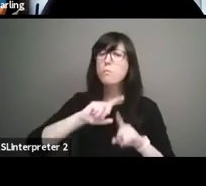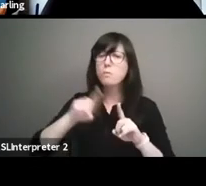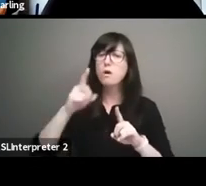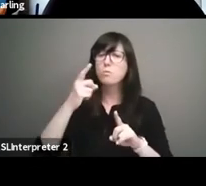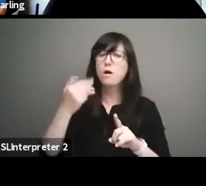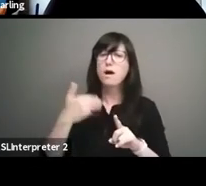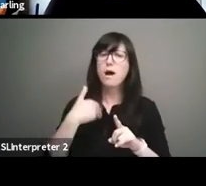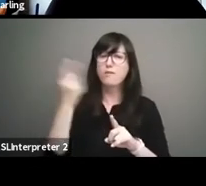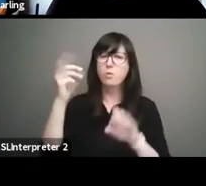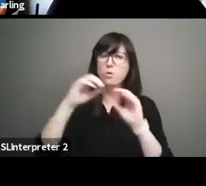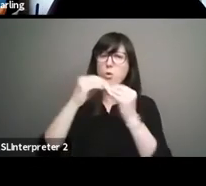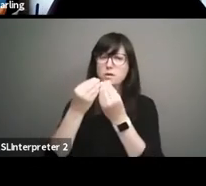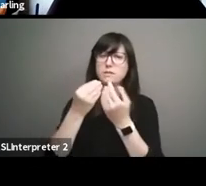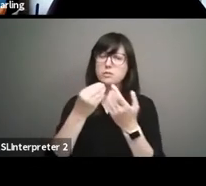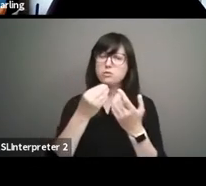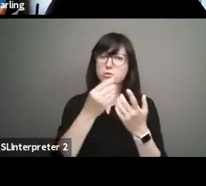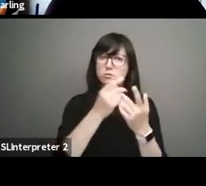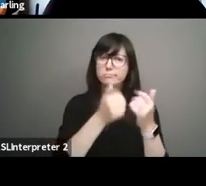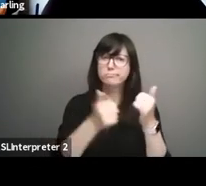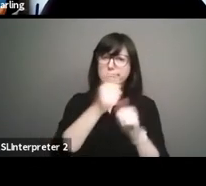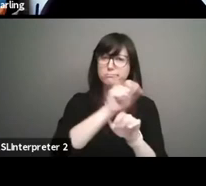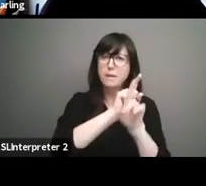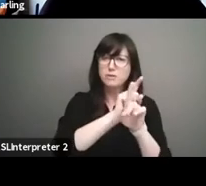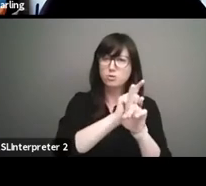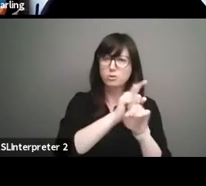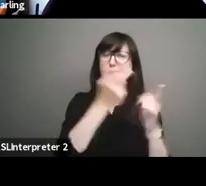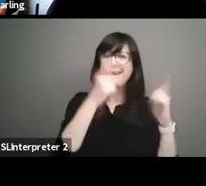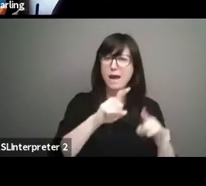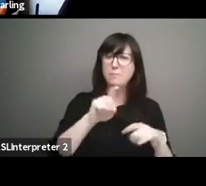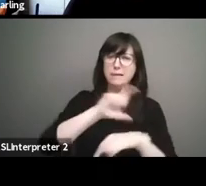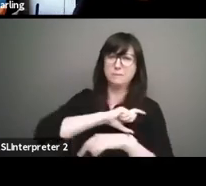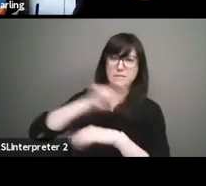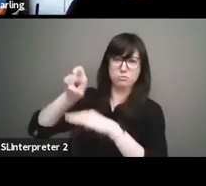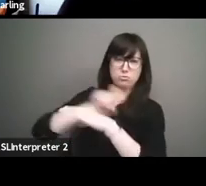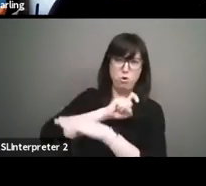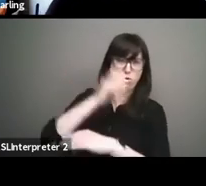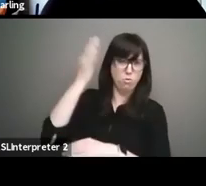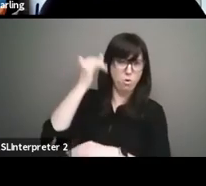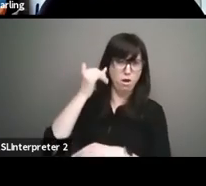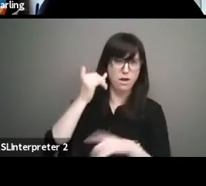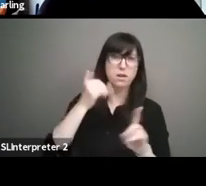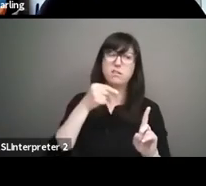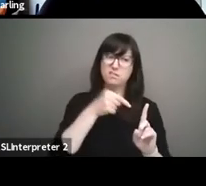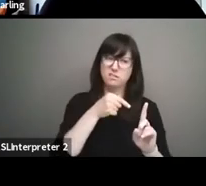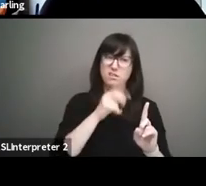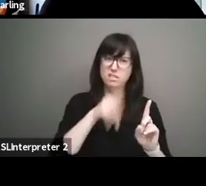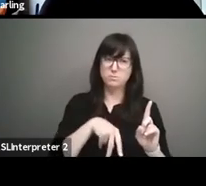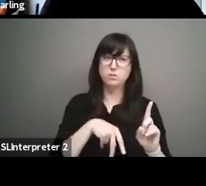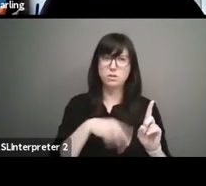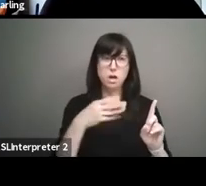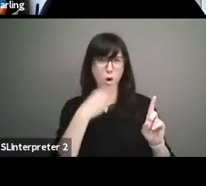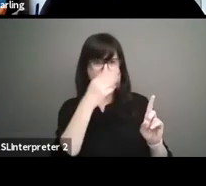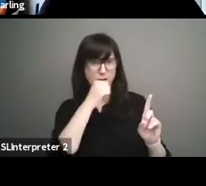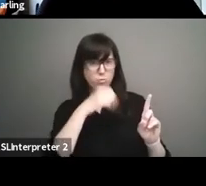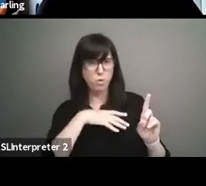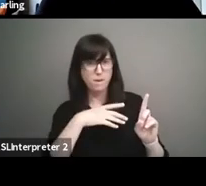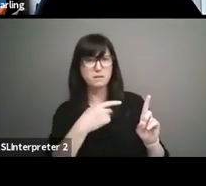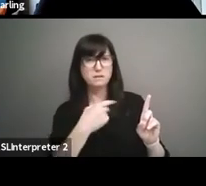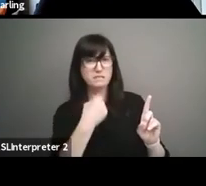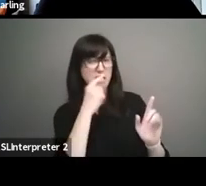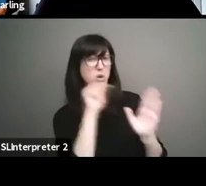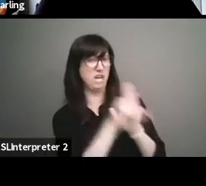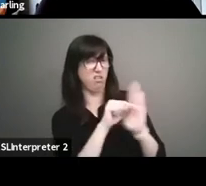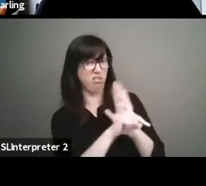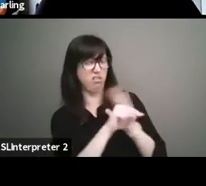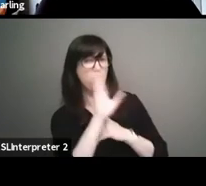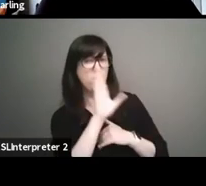mentor that did call the cops once, and they had to call the cops because they received death threats from a white woman. They received death threats on